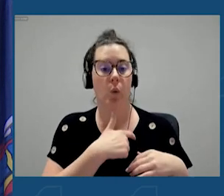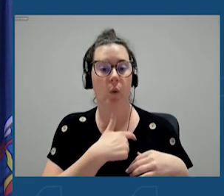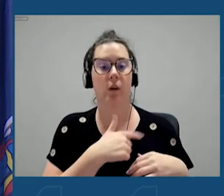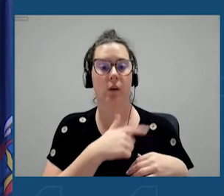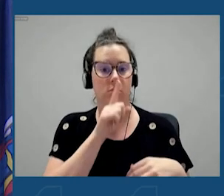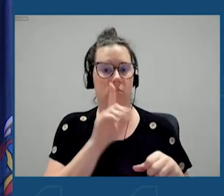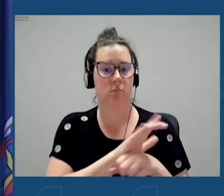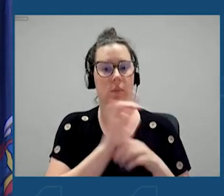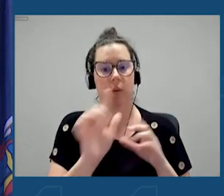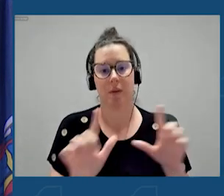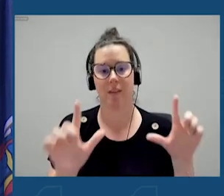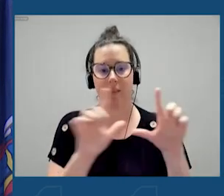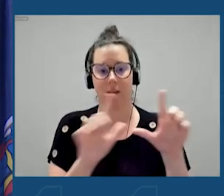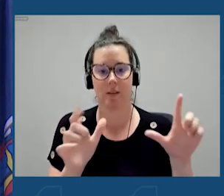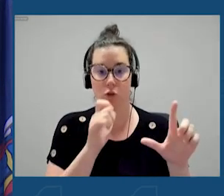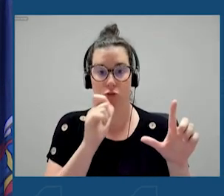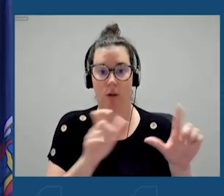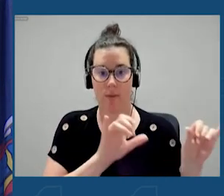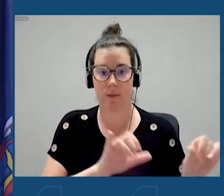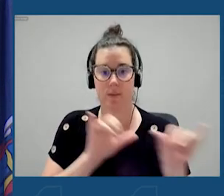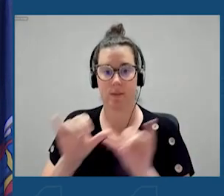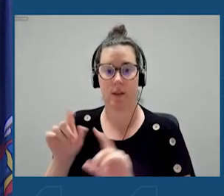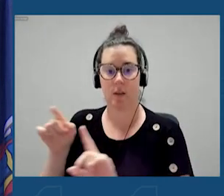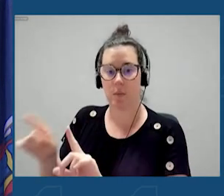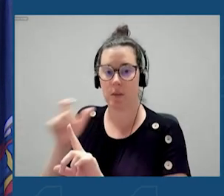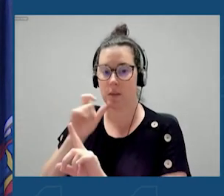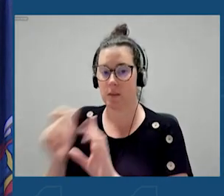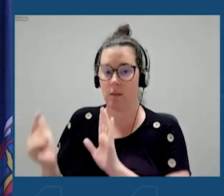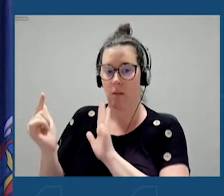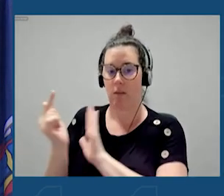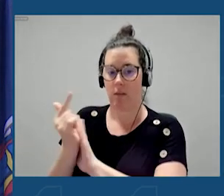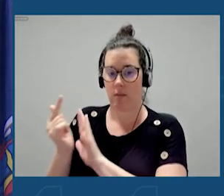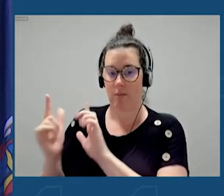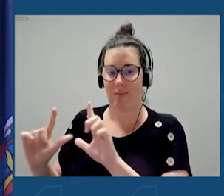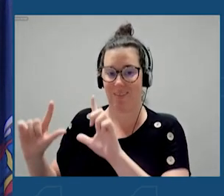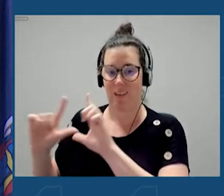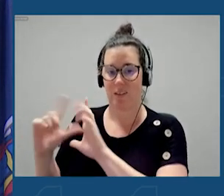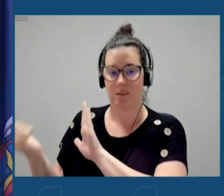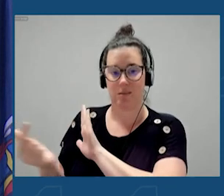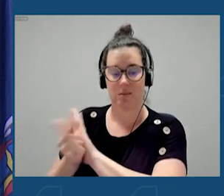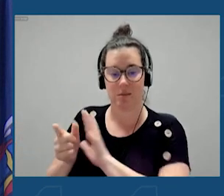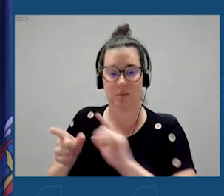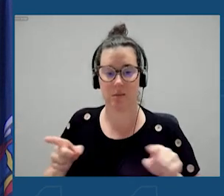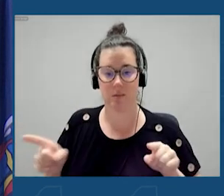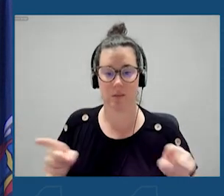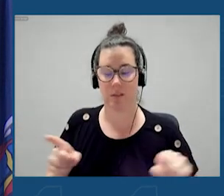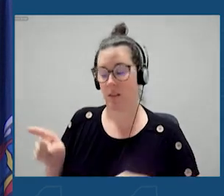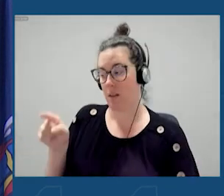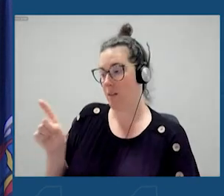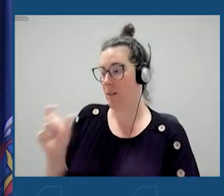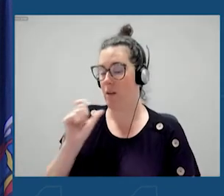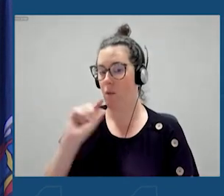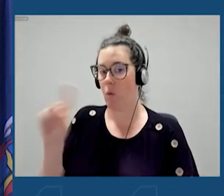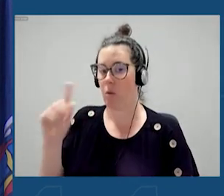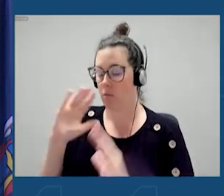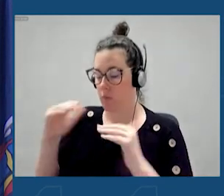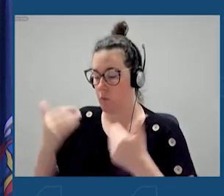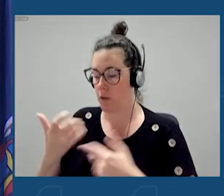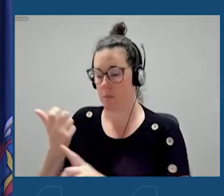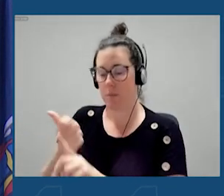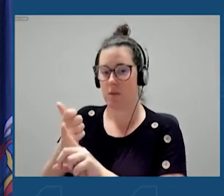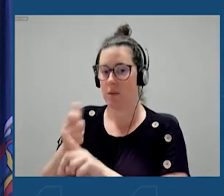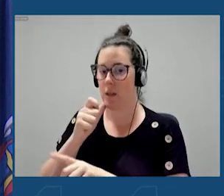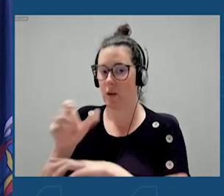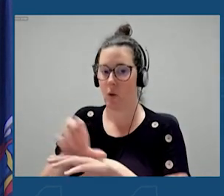dispensaries, are not the same as the unlicensed illicit storefronts. You see, unlicensed operators are just about themselves, so they don't contribute